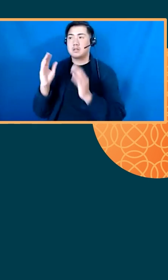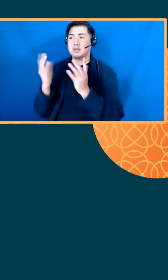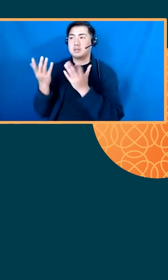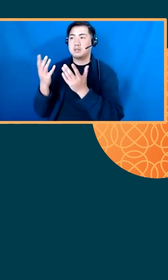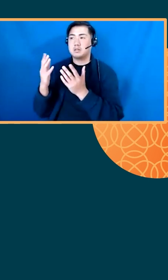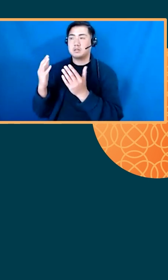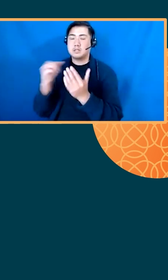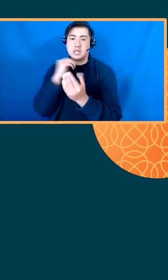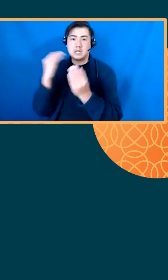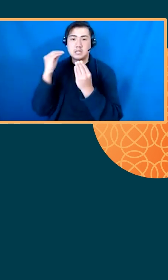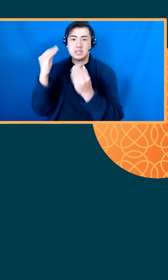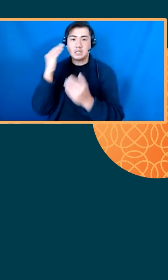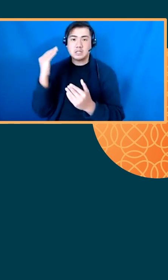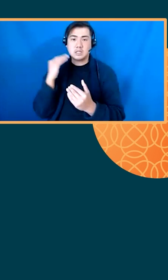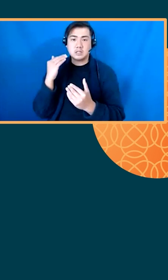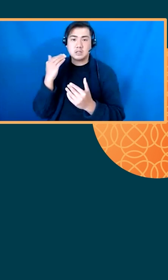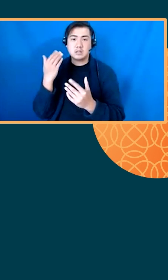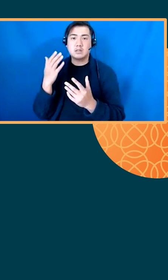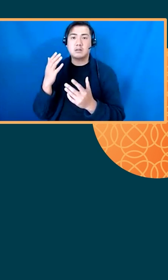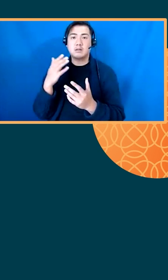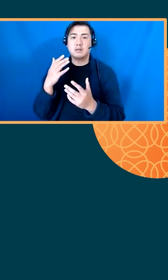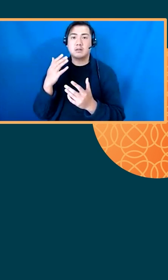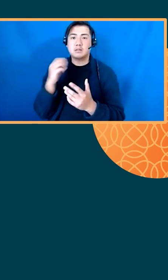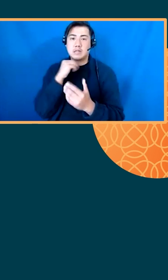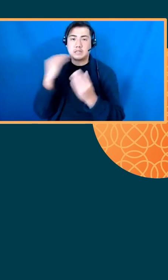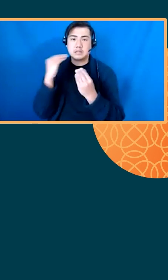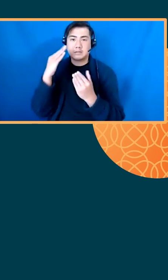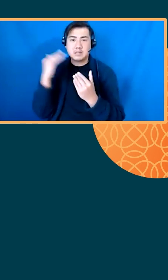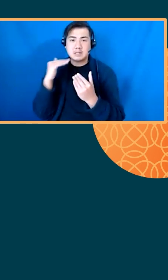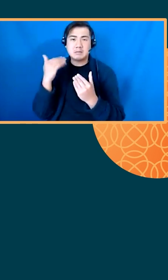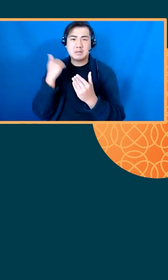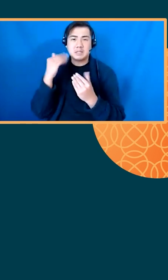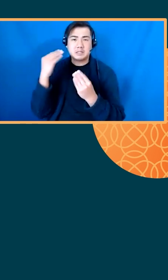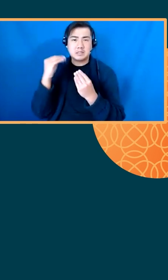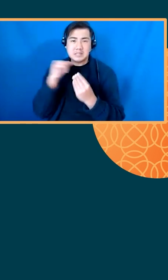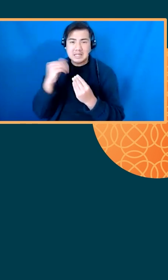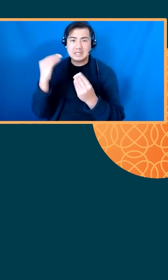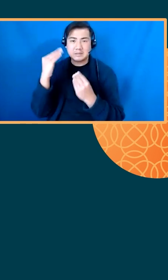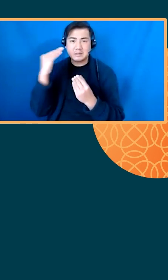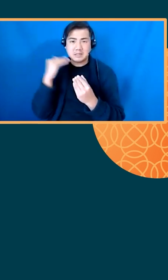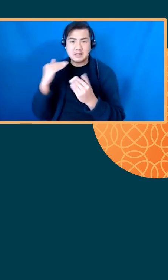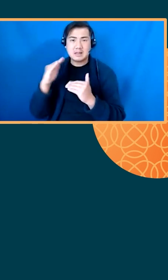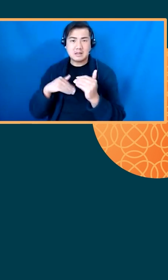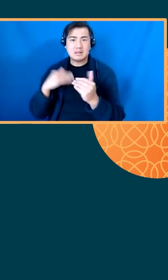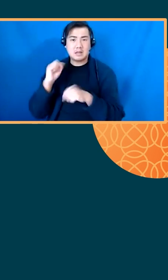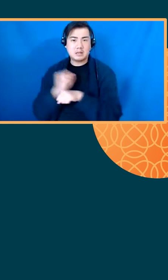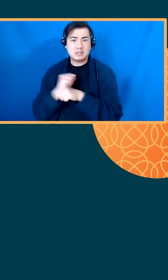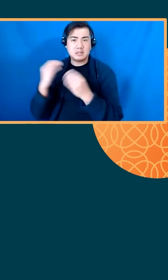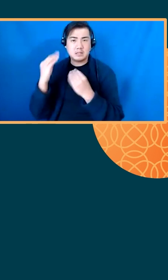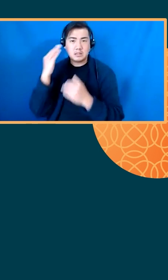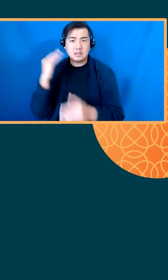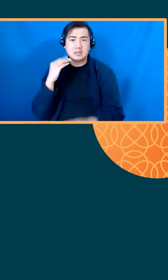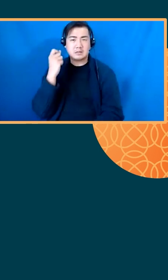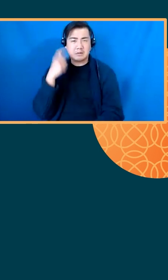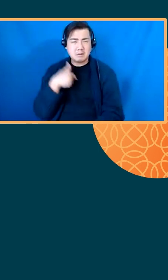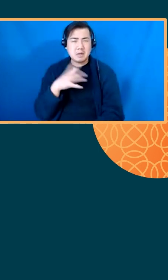Korean than to teach me Korean. The drive of my Korean mother to